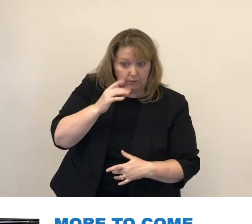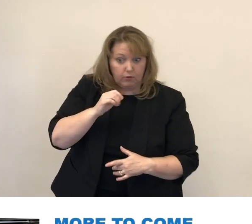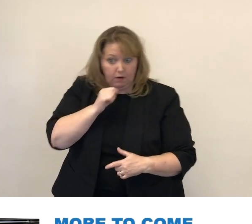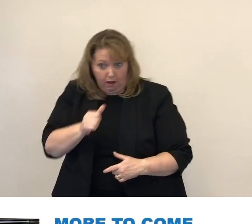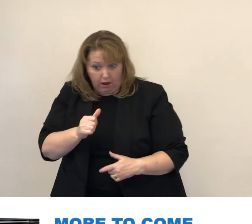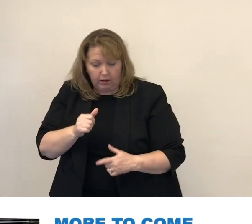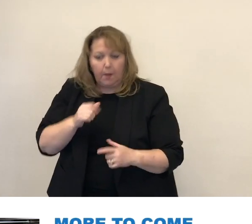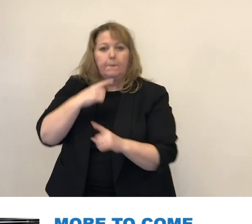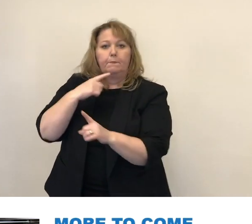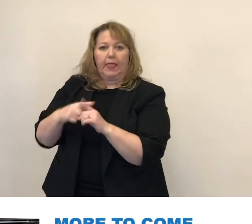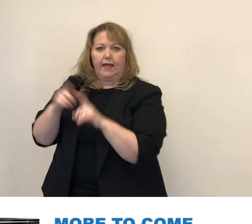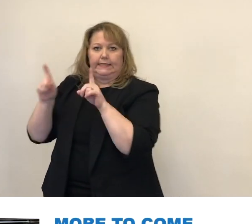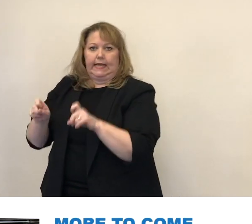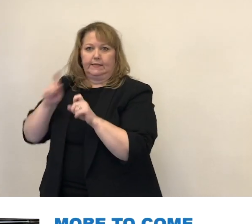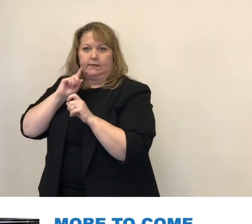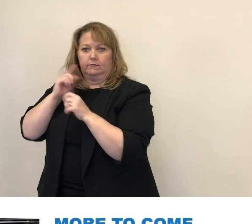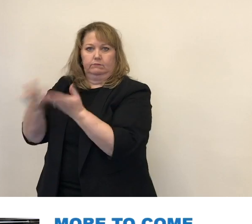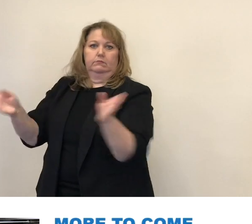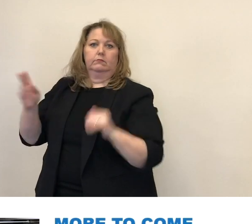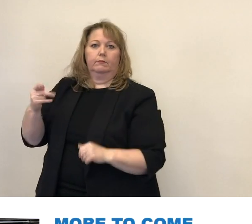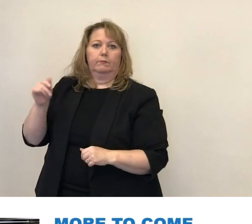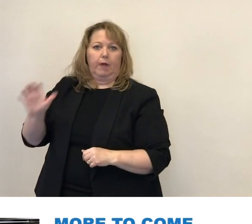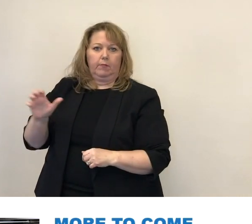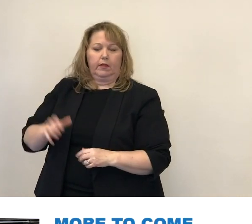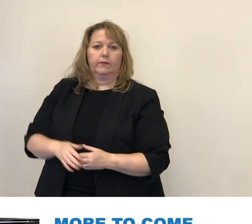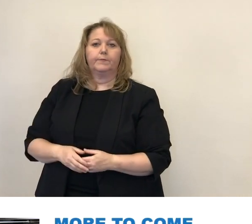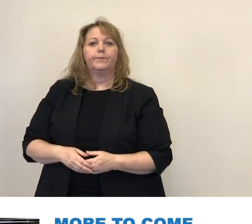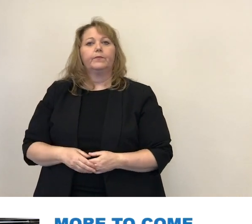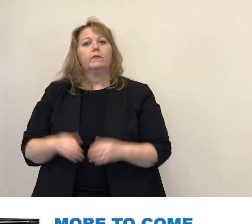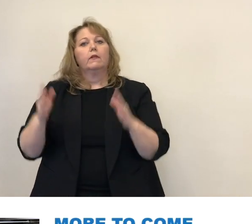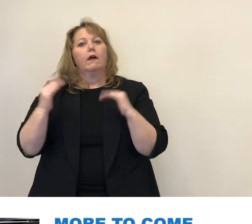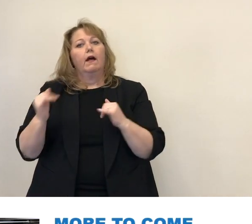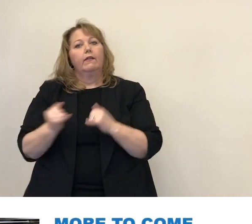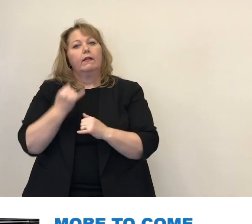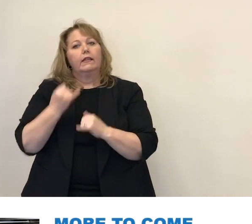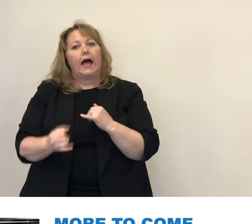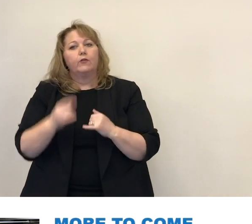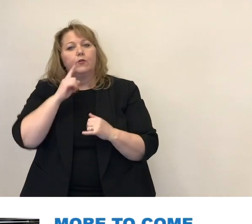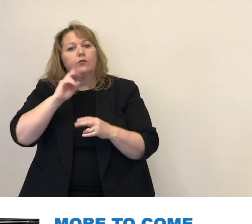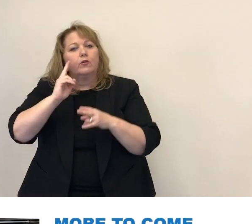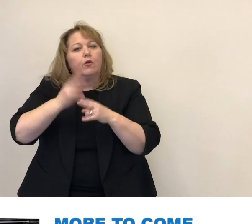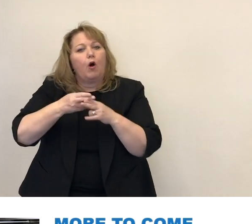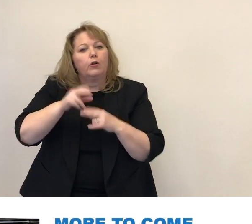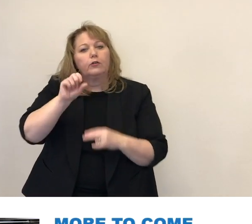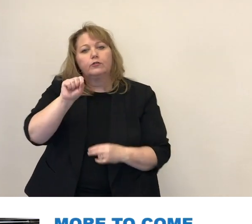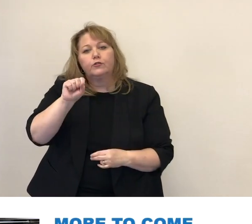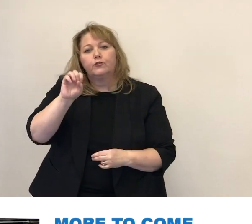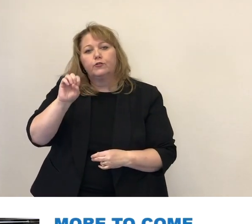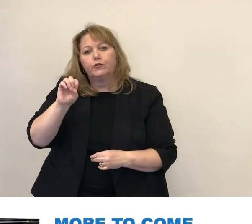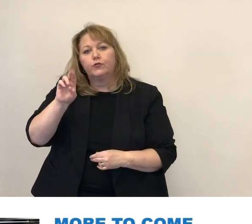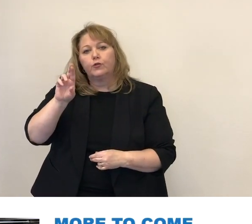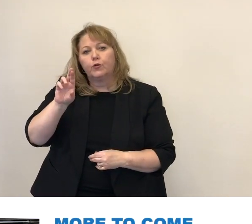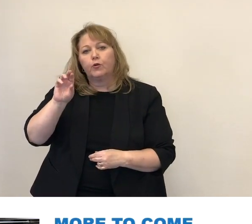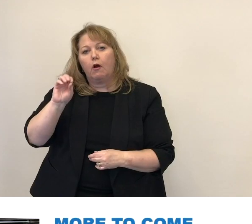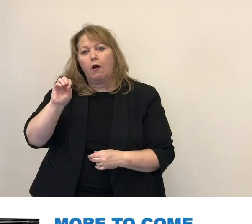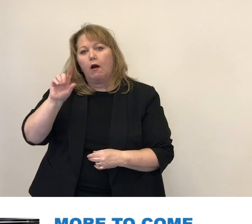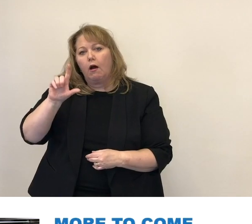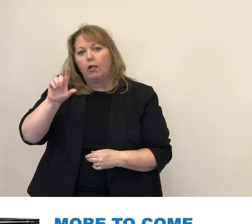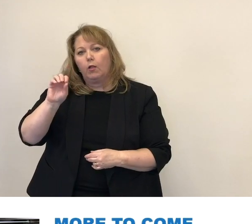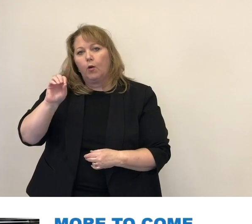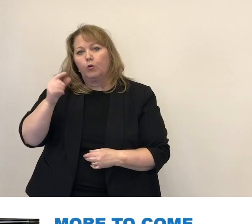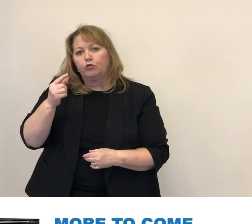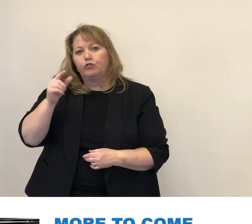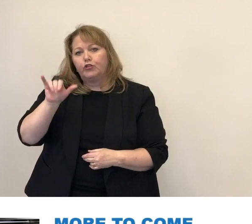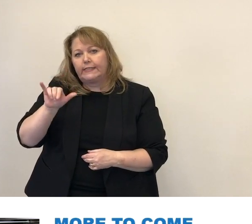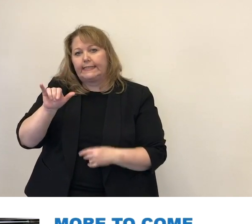coming, antibody testing, sometimes called serology. You're hearing a lot about that, and I know it's an extremely popular topic.